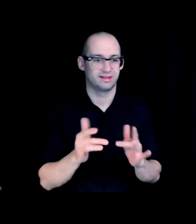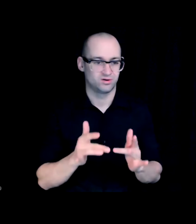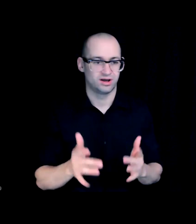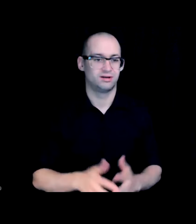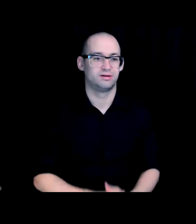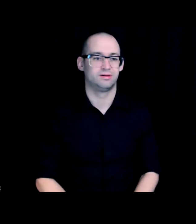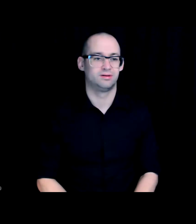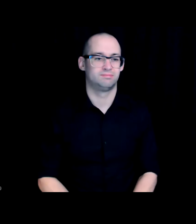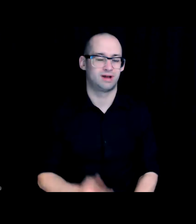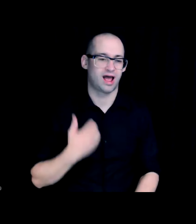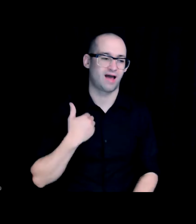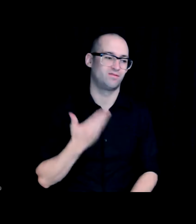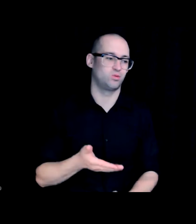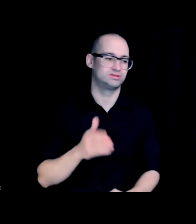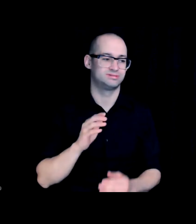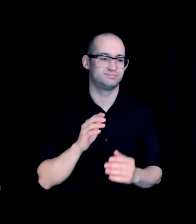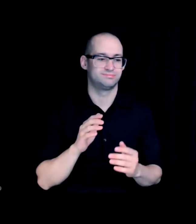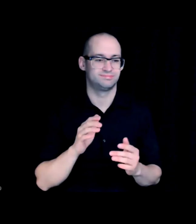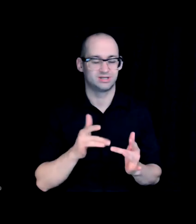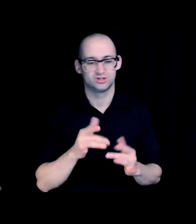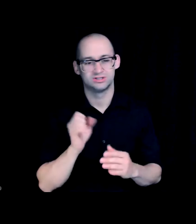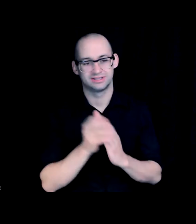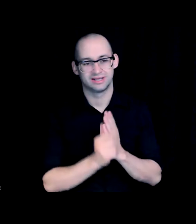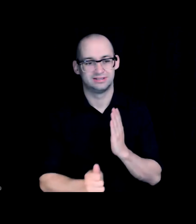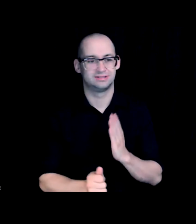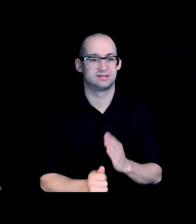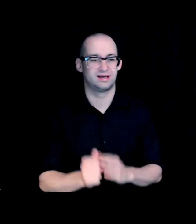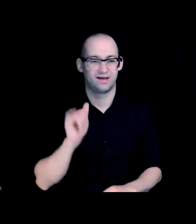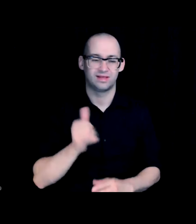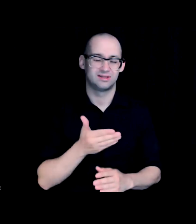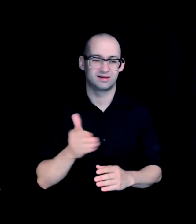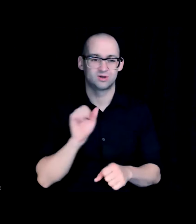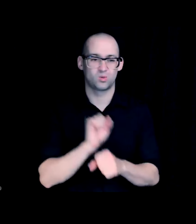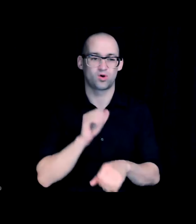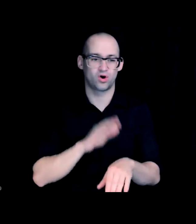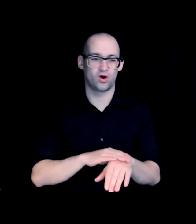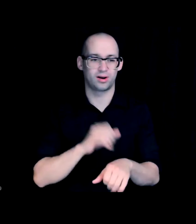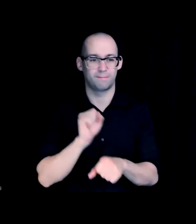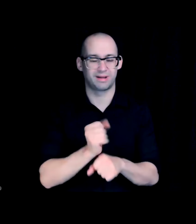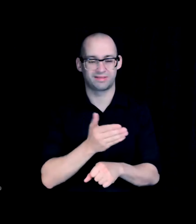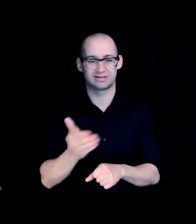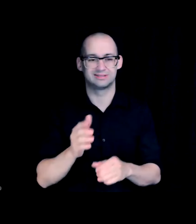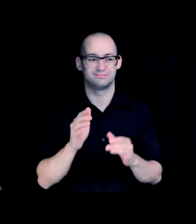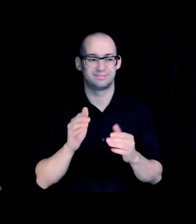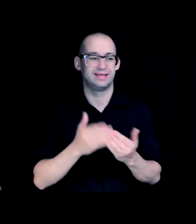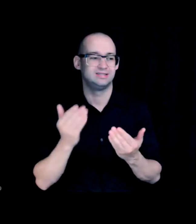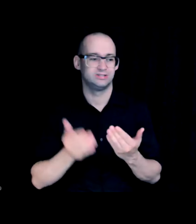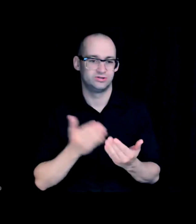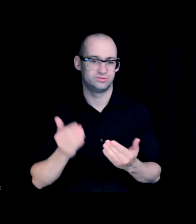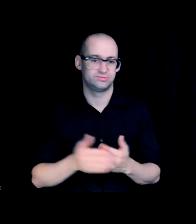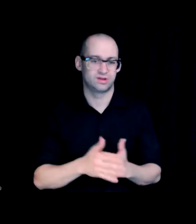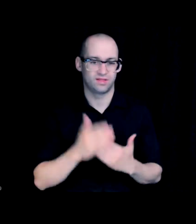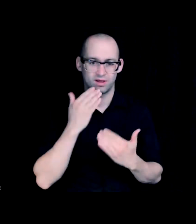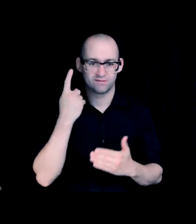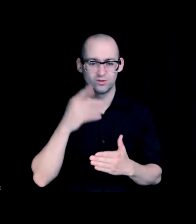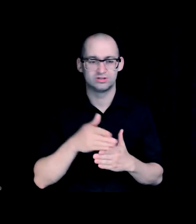those digital skills. So those are things that we're working on and that we think can make things easier for folks. Thank you, Josh, for